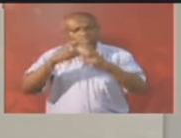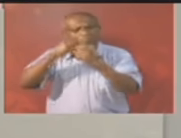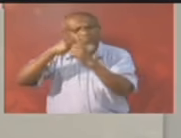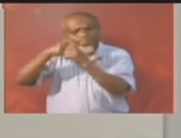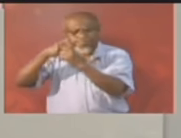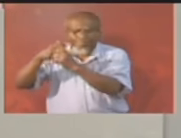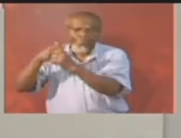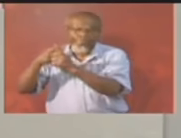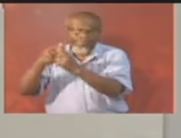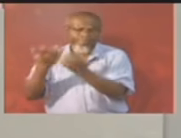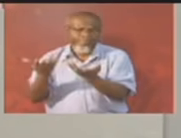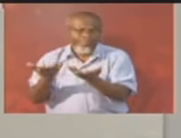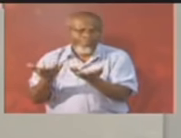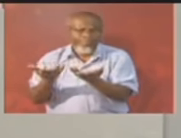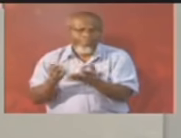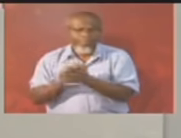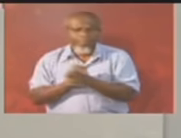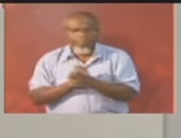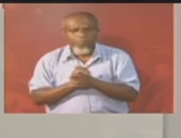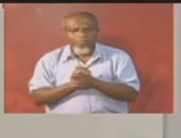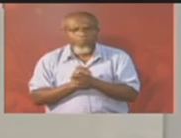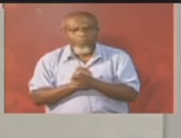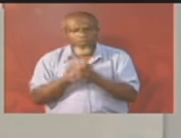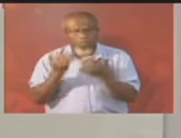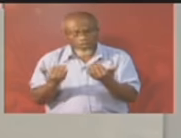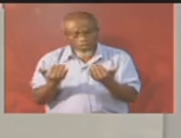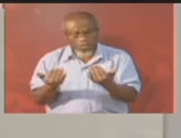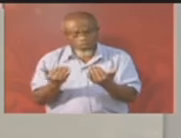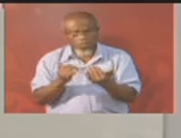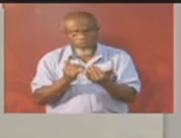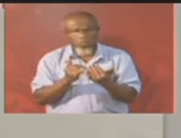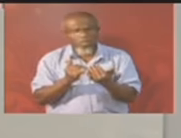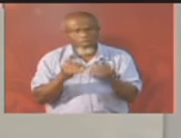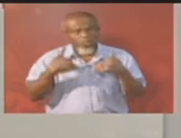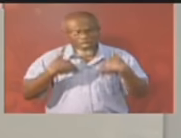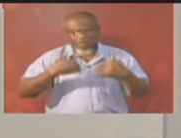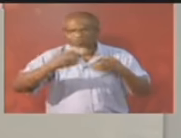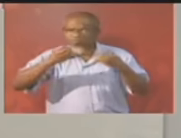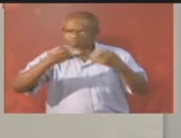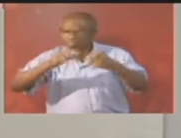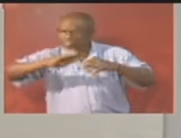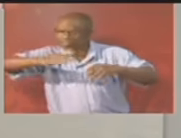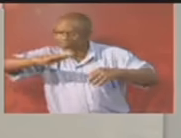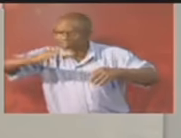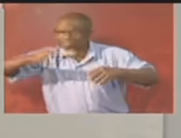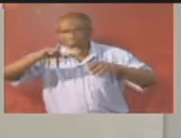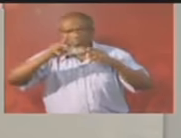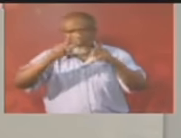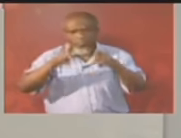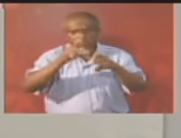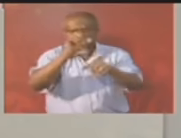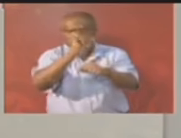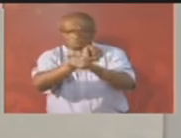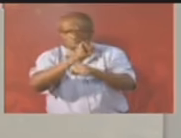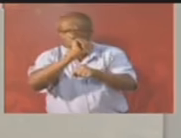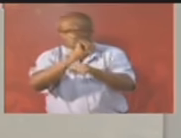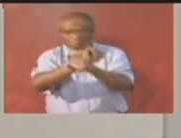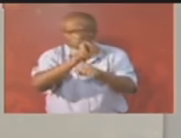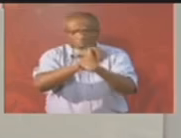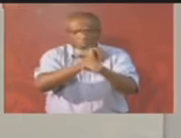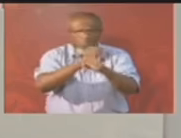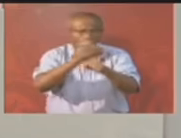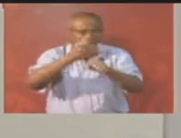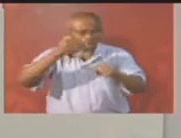do have a lot of support mechanisms working in the background to hopefully reduce the risk of